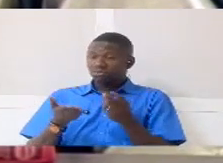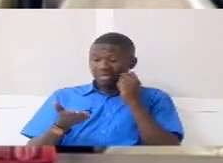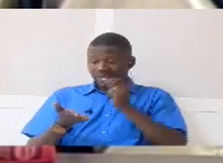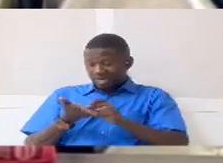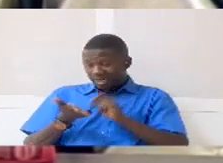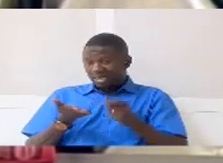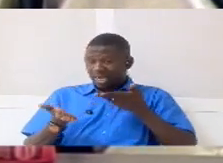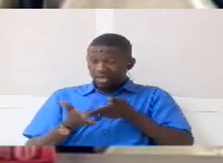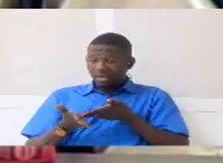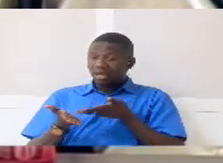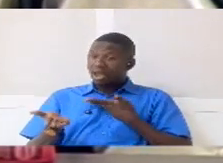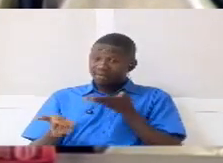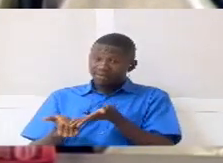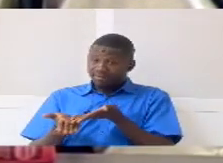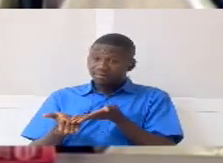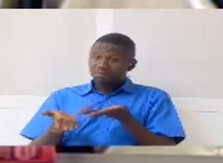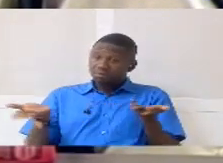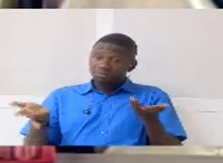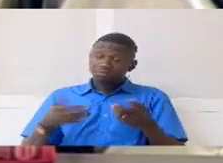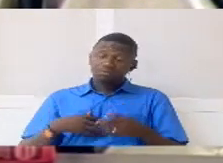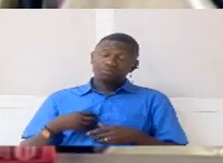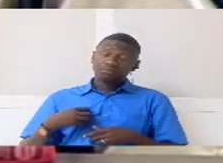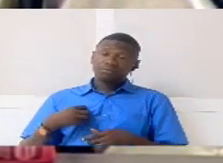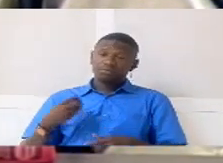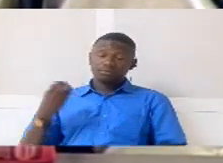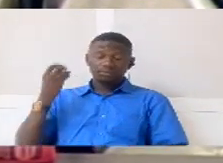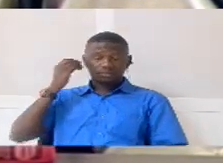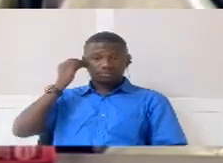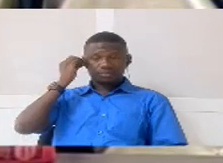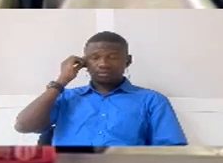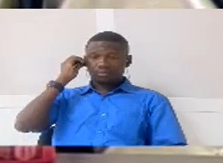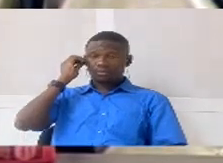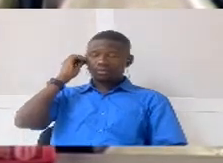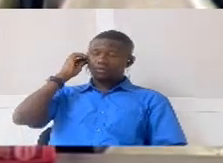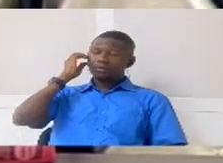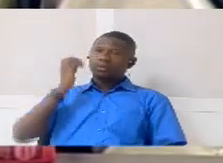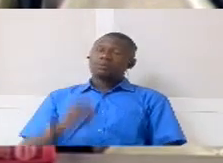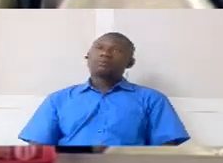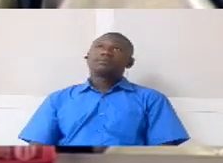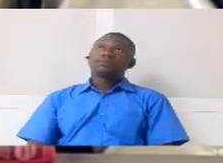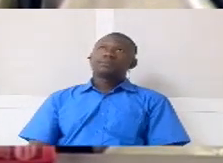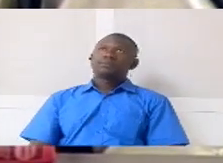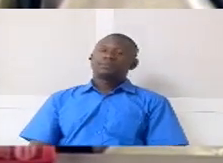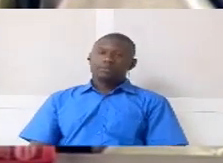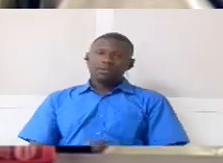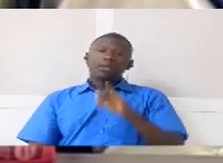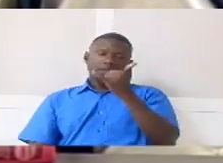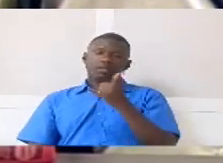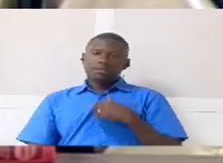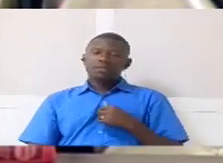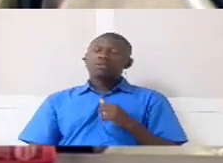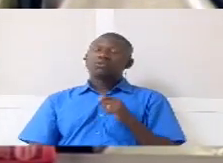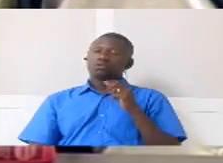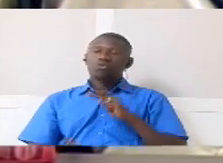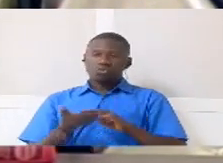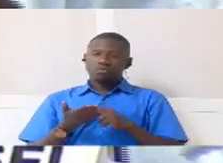nyanta tarla mutole kono wala kaito lukanale meni alonko woleke la kulu sene yandi nyanta kela nyaming. Ha, ni akanale. Yes, they usually came with